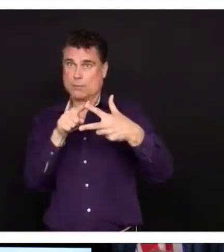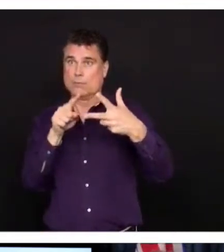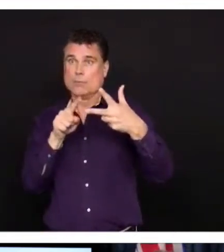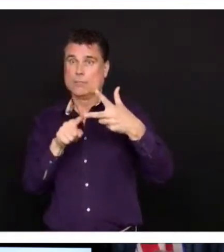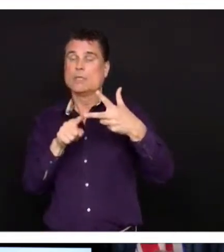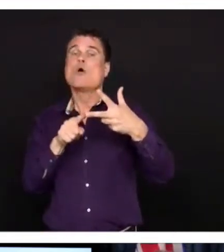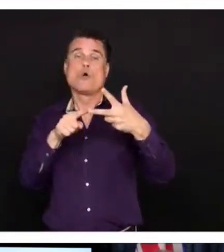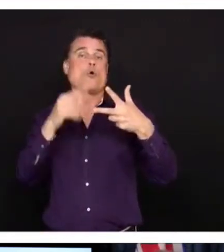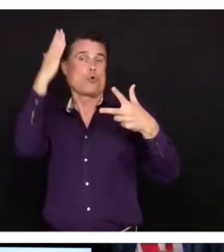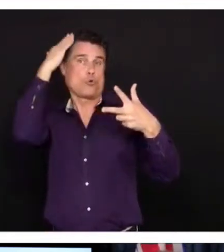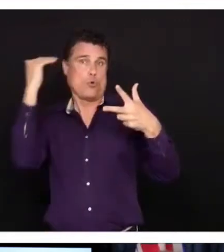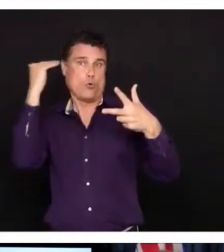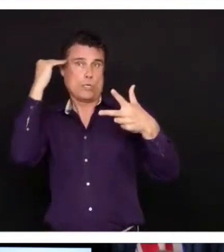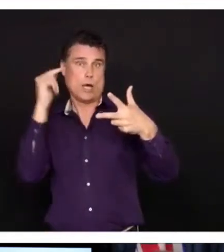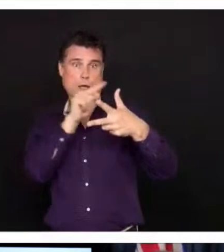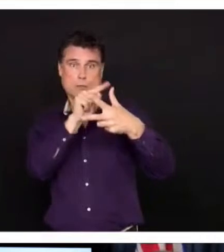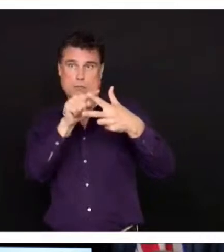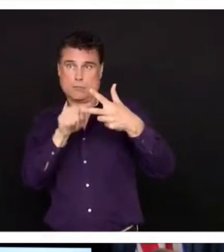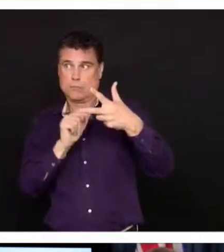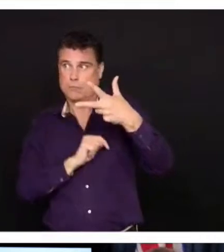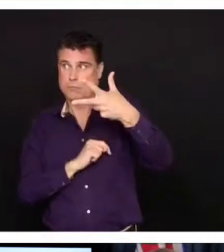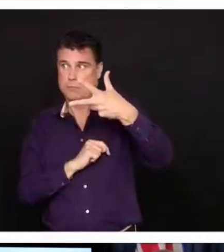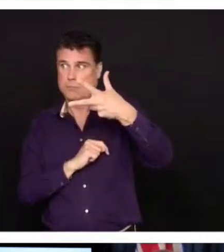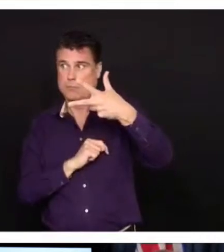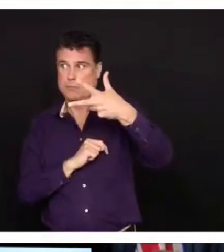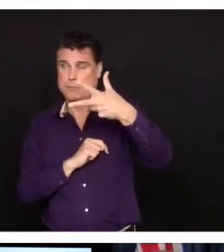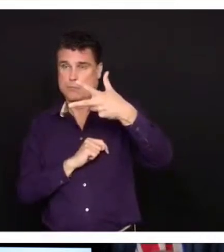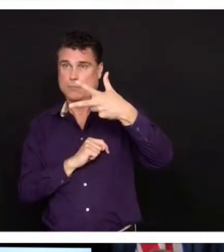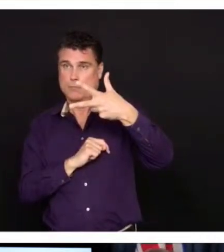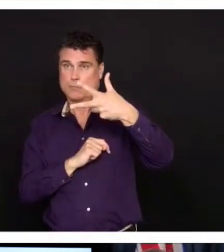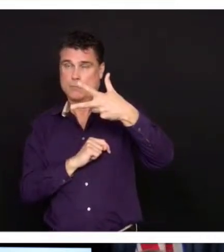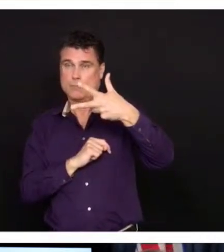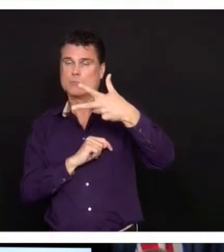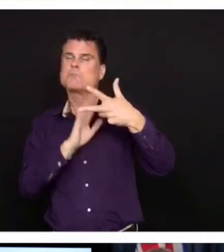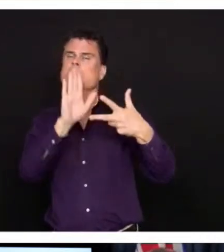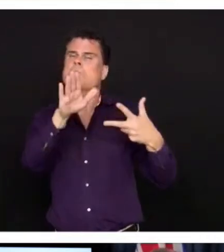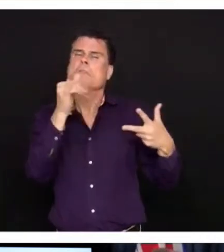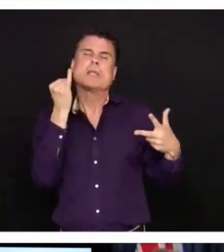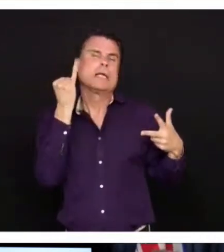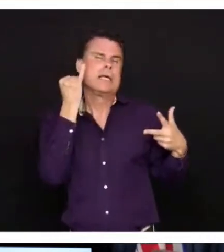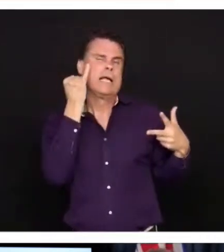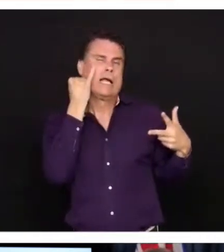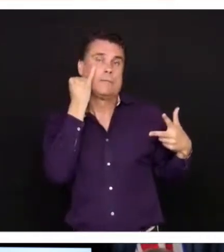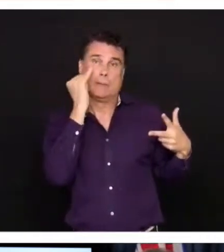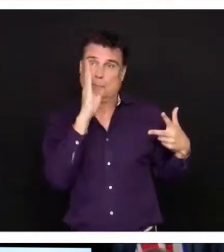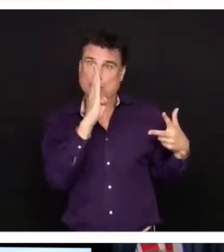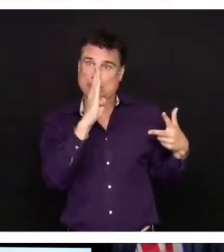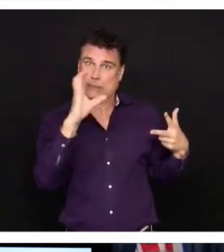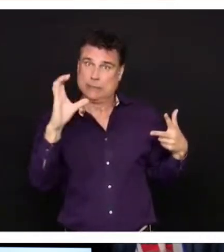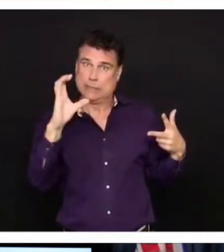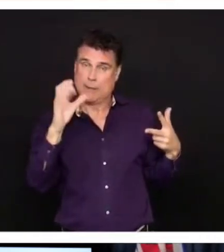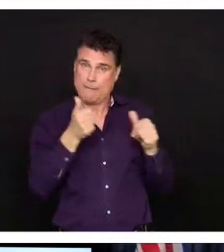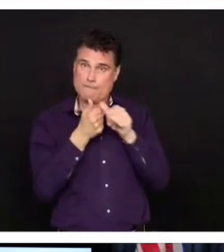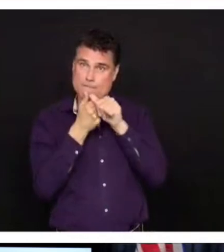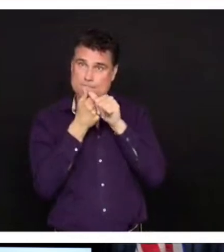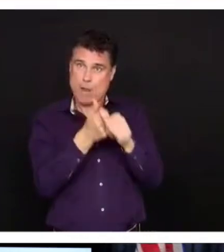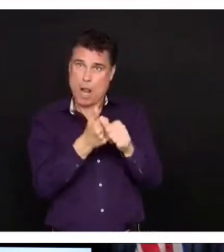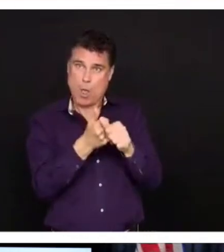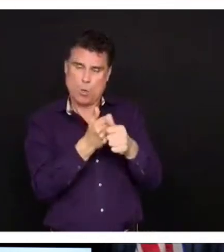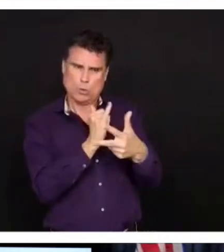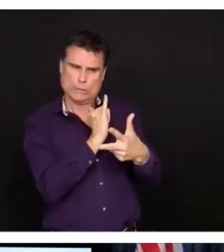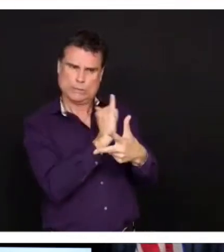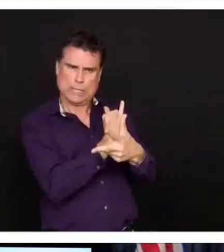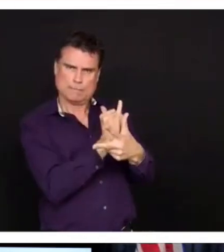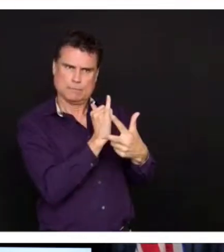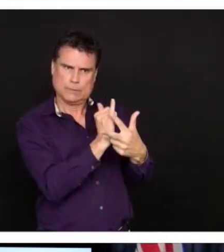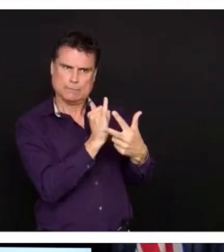you see this data, you see that Italy was the most serious situation at the time. It had not begun to level off at that time. You